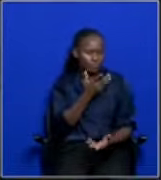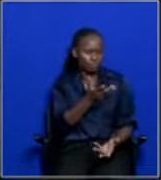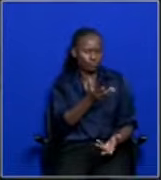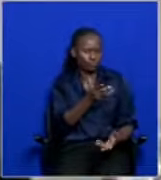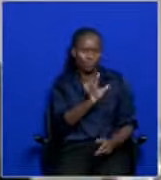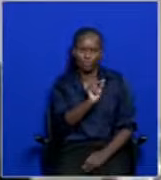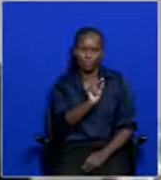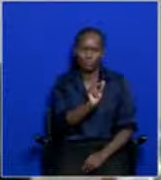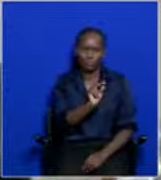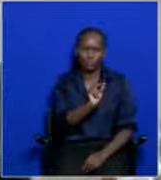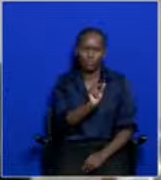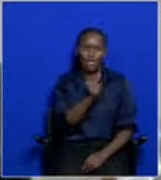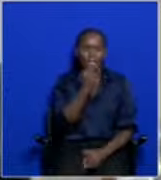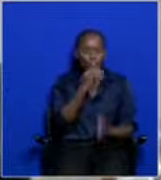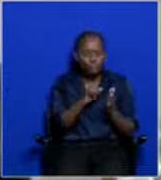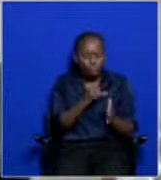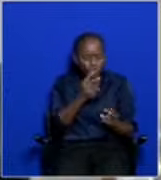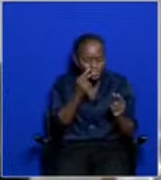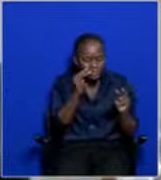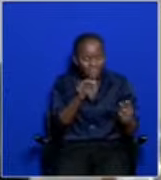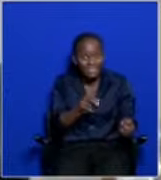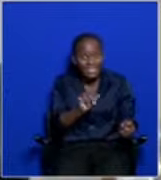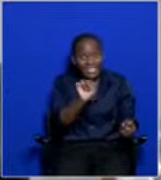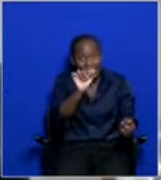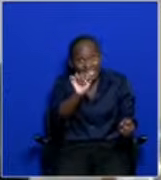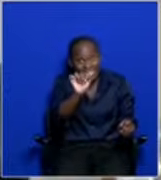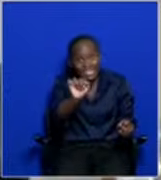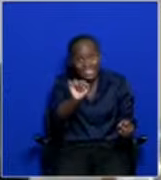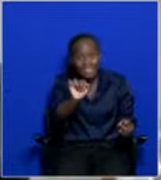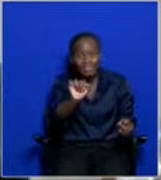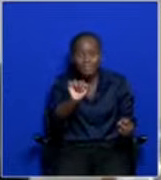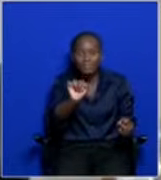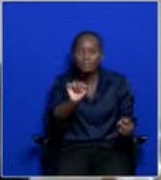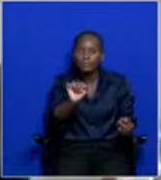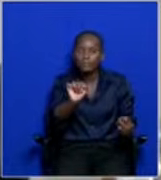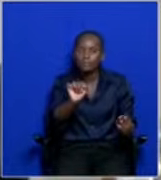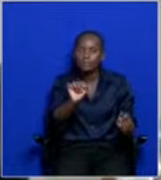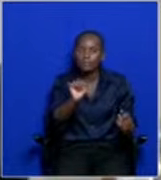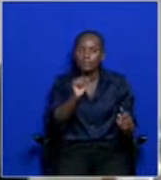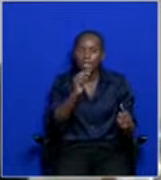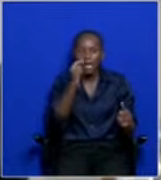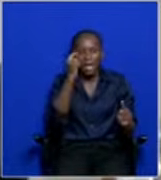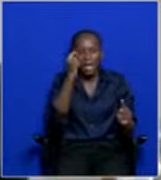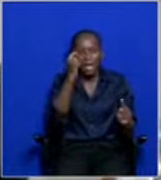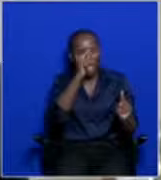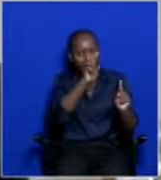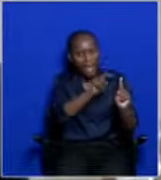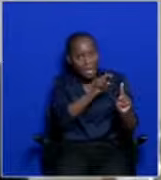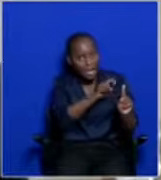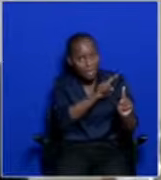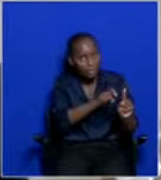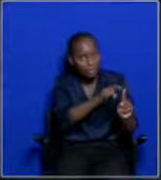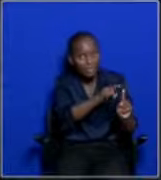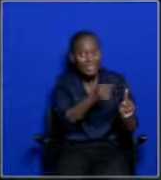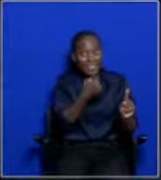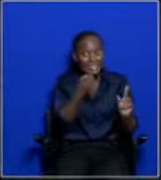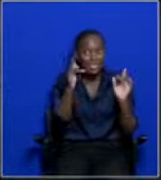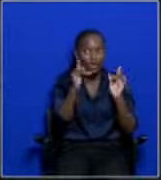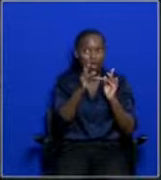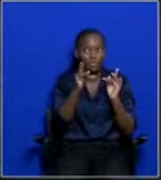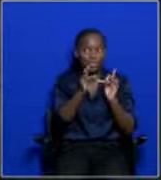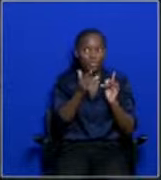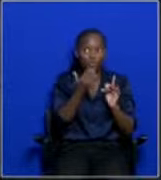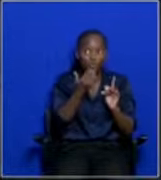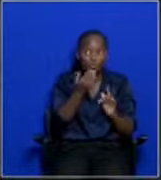on his allegation that he was in contact, and in particular in regard to the